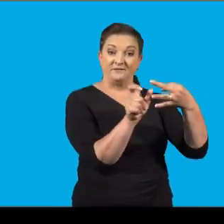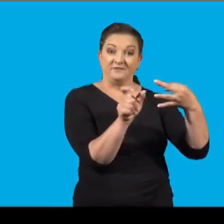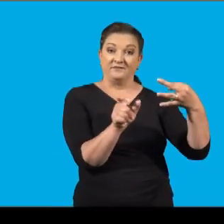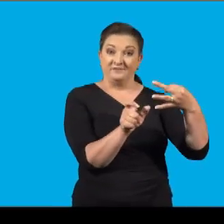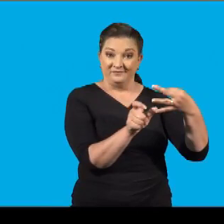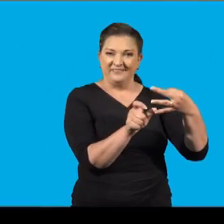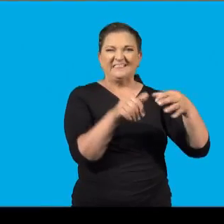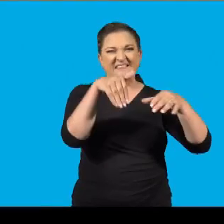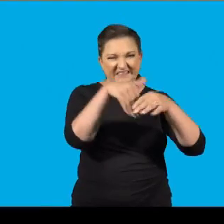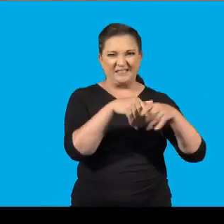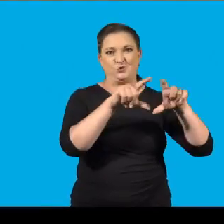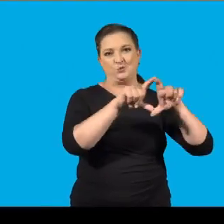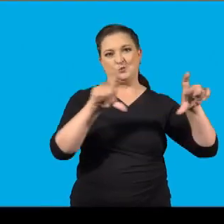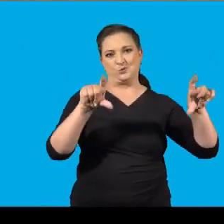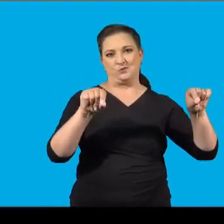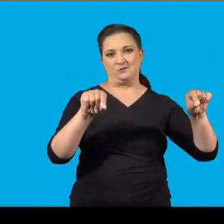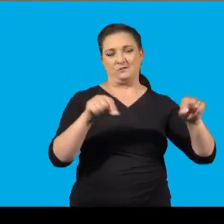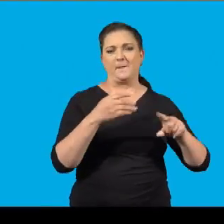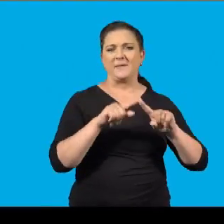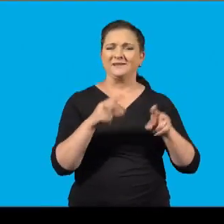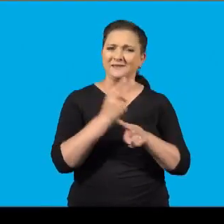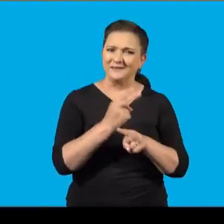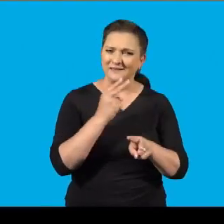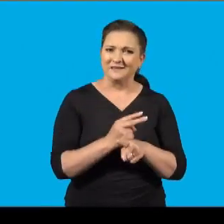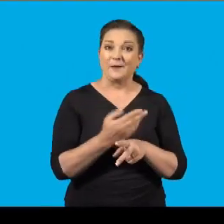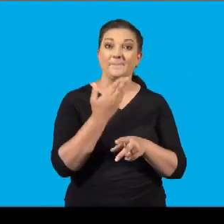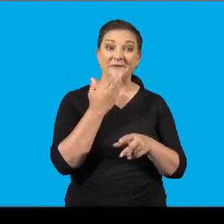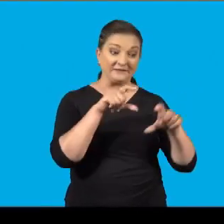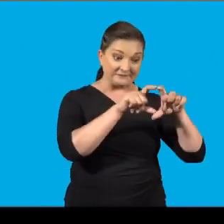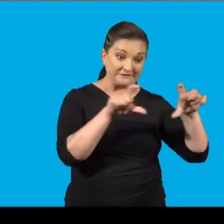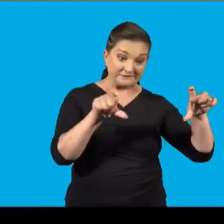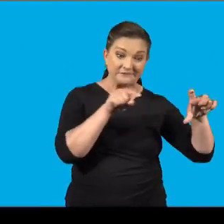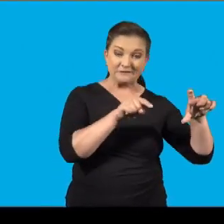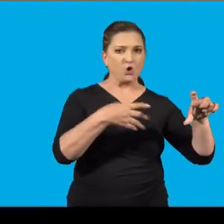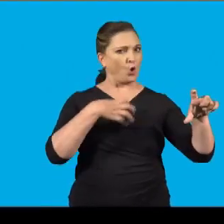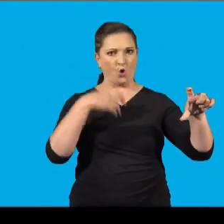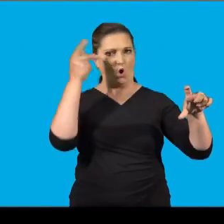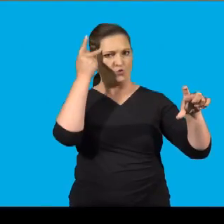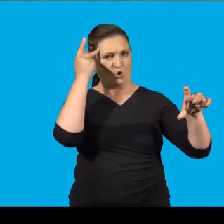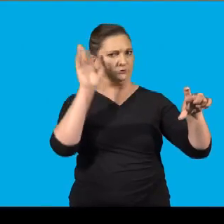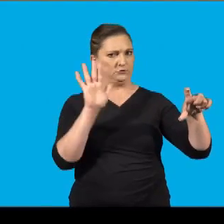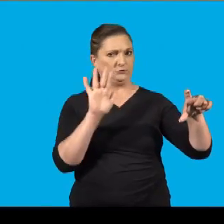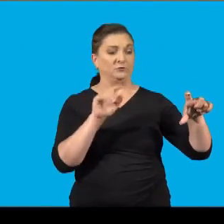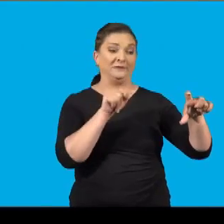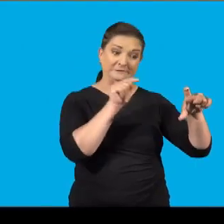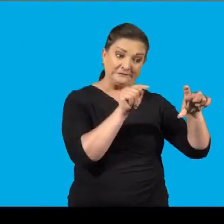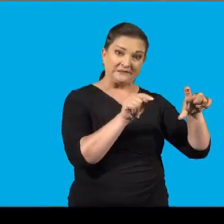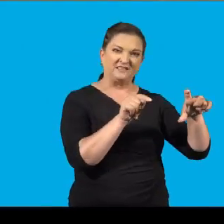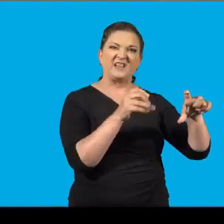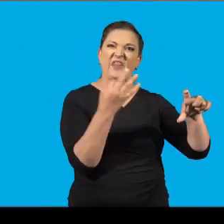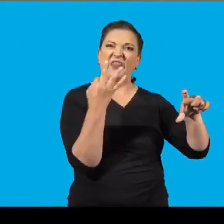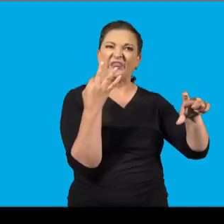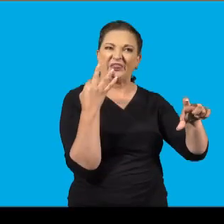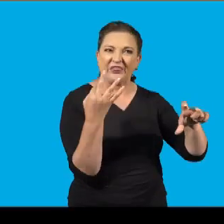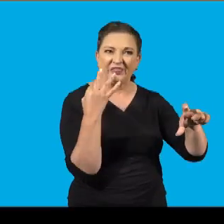as stated in the source. So again, please make sure that they are stated in the source. It's not your own knowledge, and look